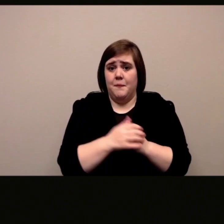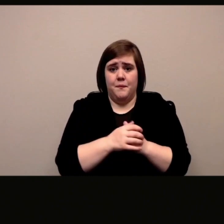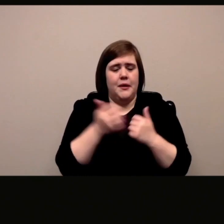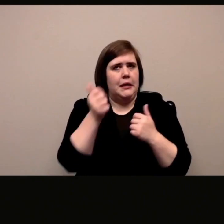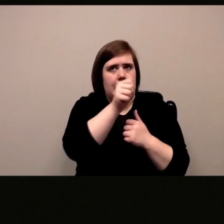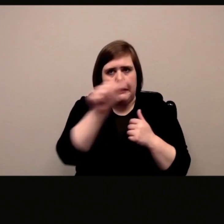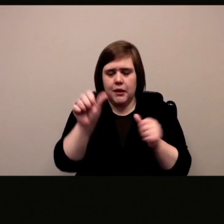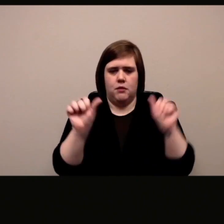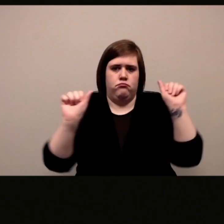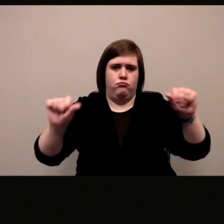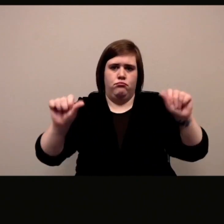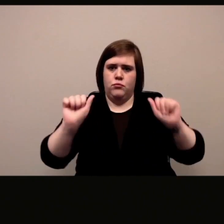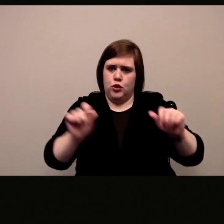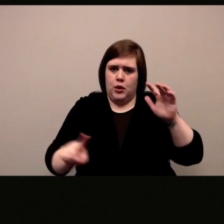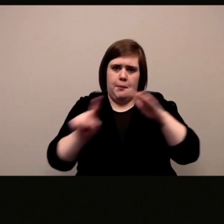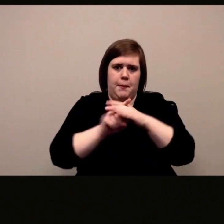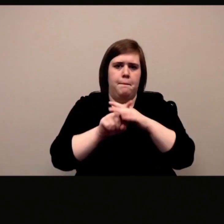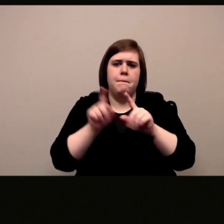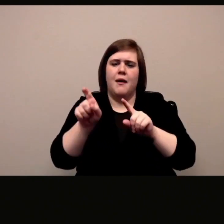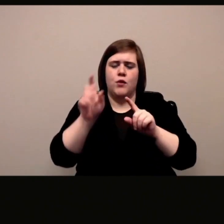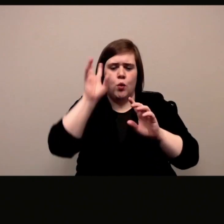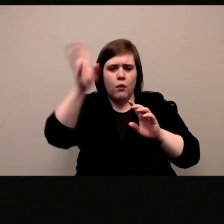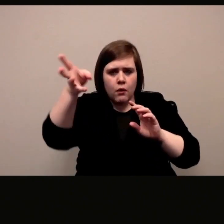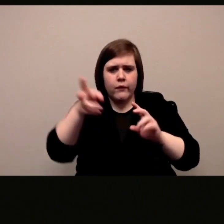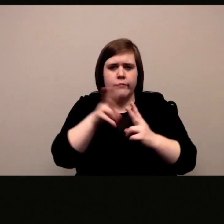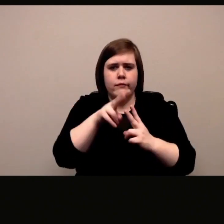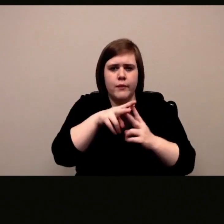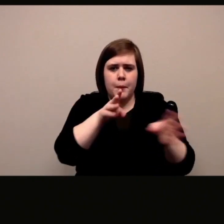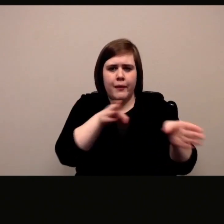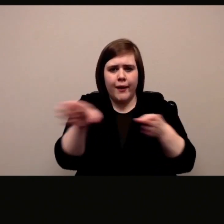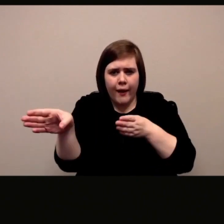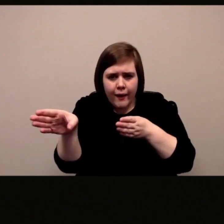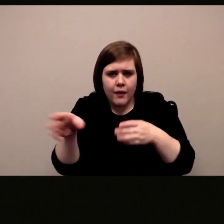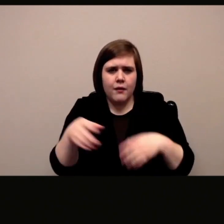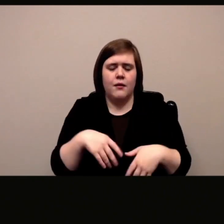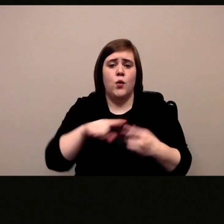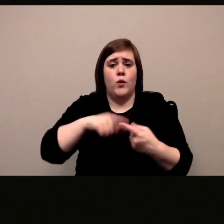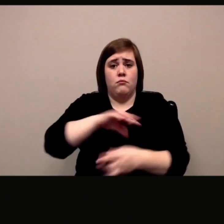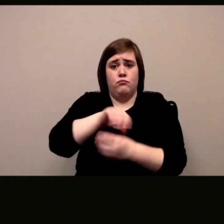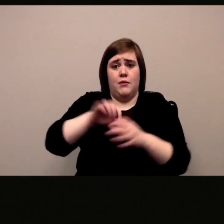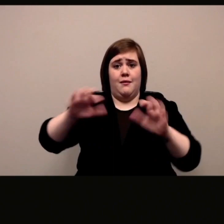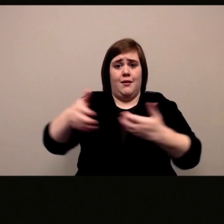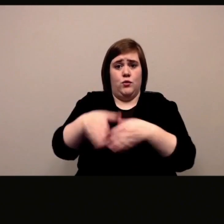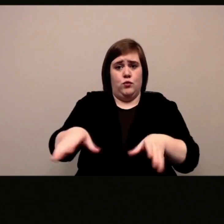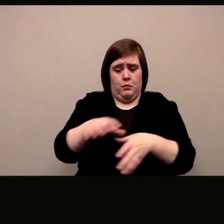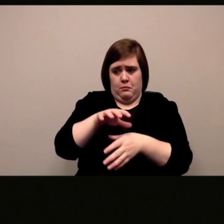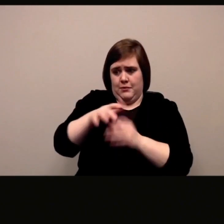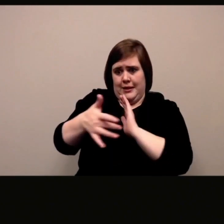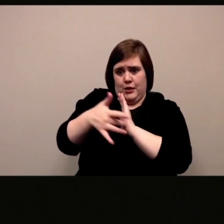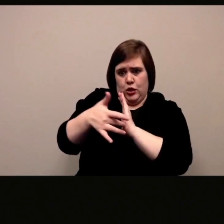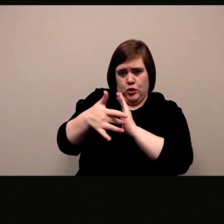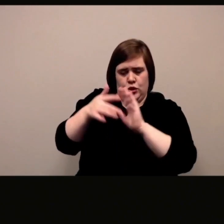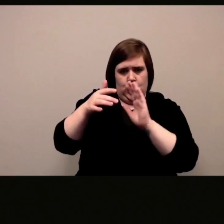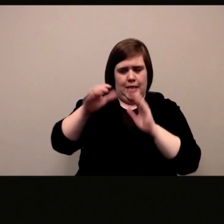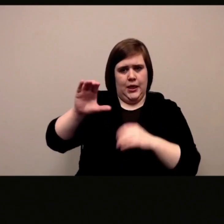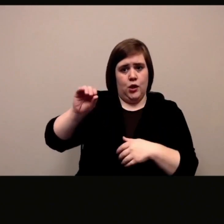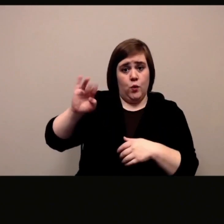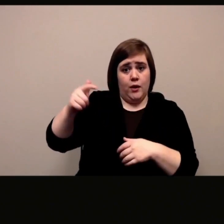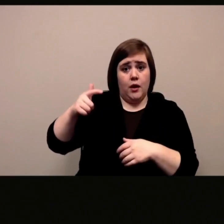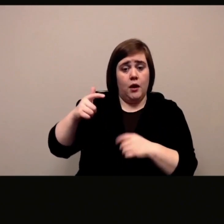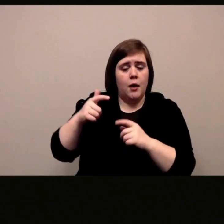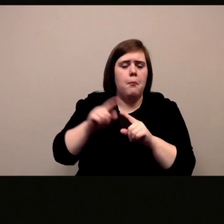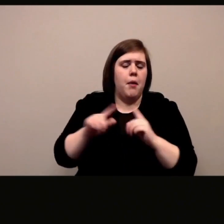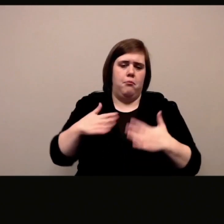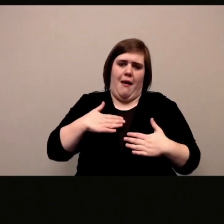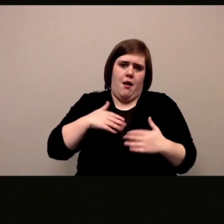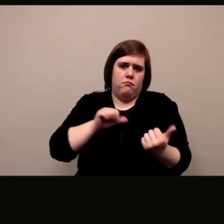You've always got to have a couple of plans together, especially when you're in a classroom with technology and coding. But that's the way that I do it, is